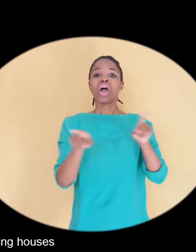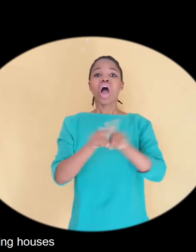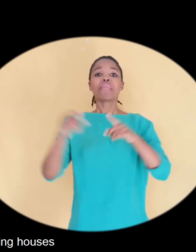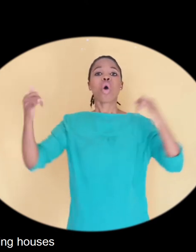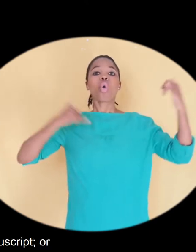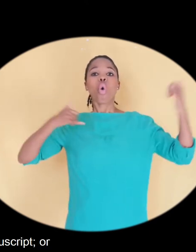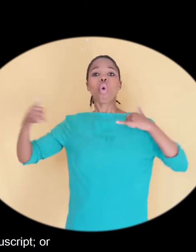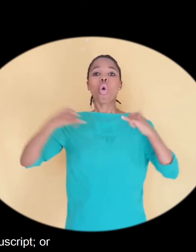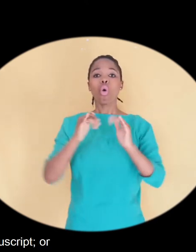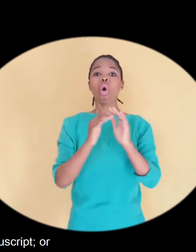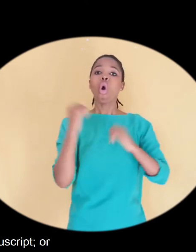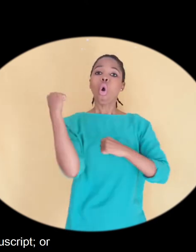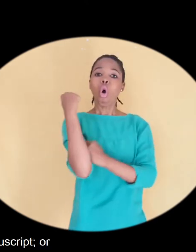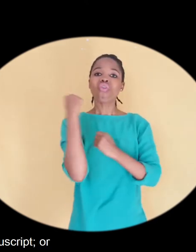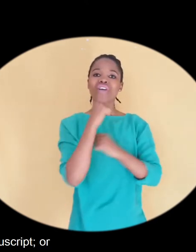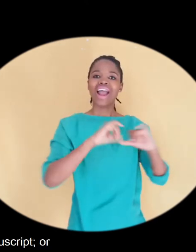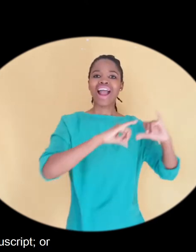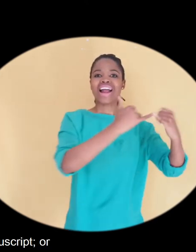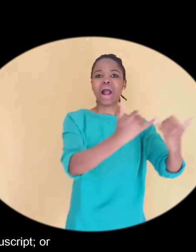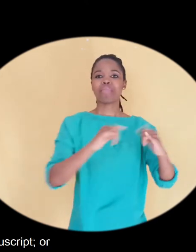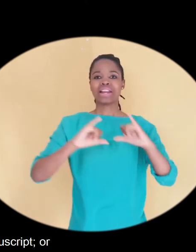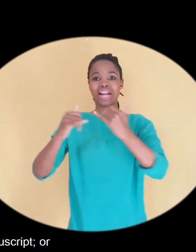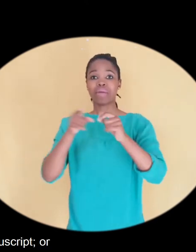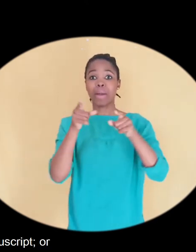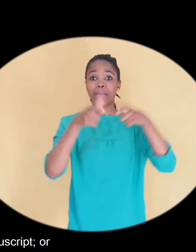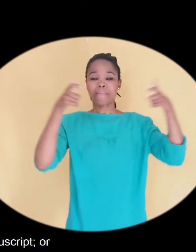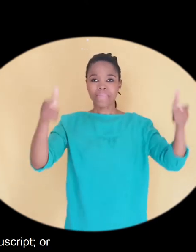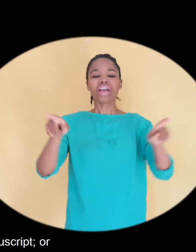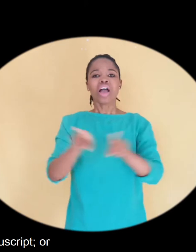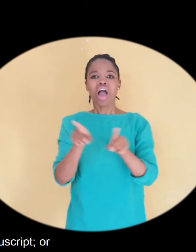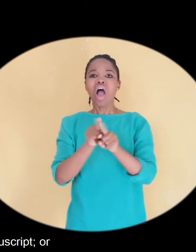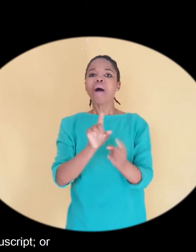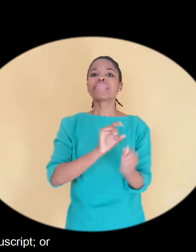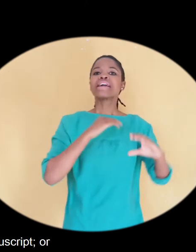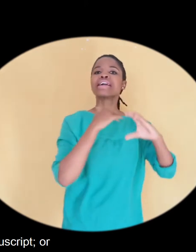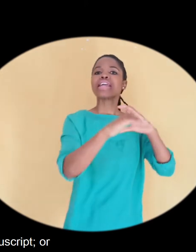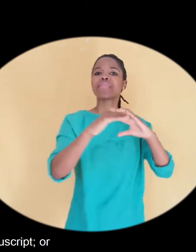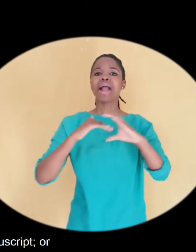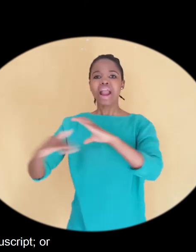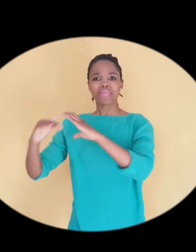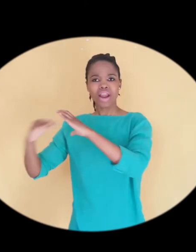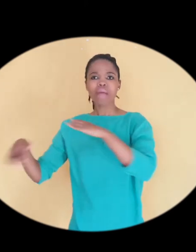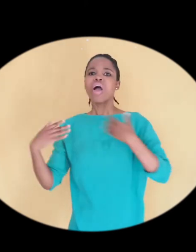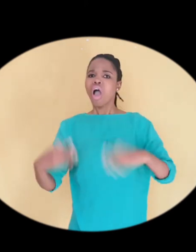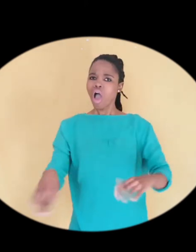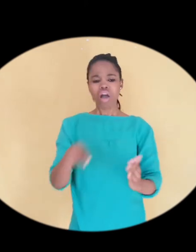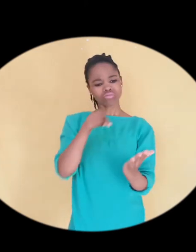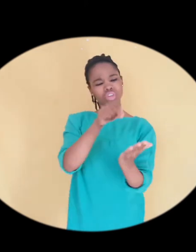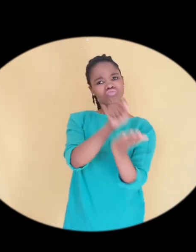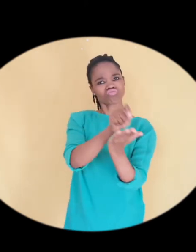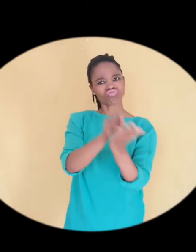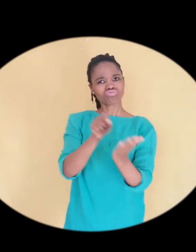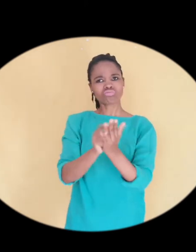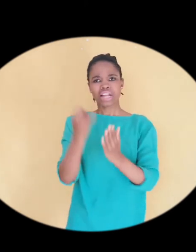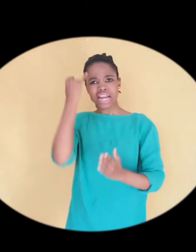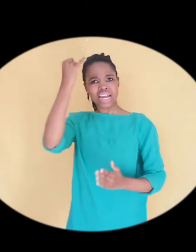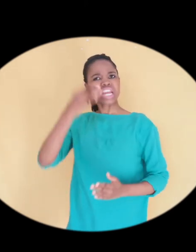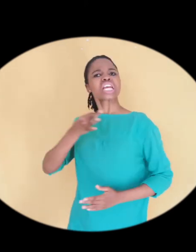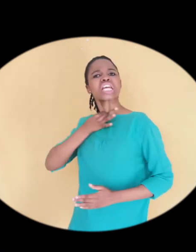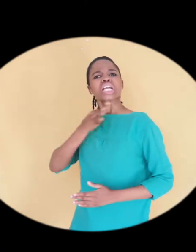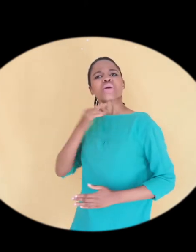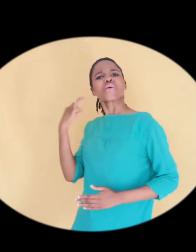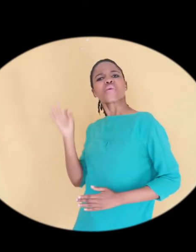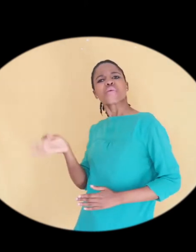the big ones. I'd send through the manuscript or like chapters of it. And I mean, it was like well written, right? With my